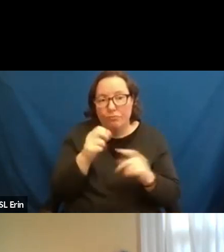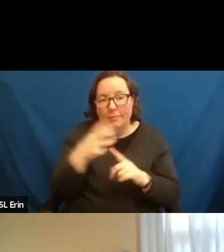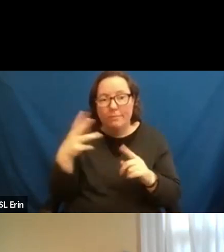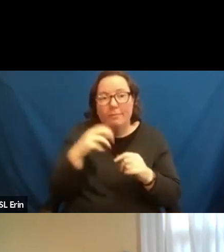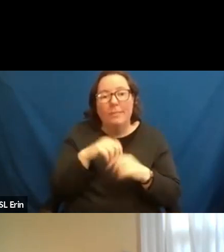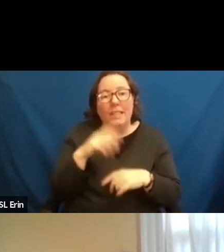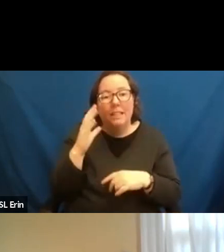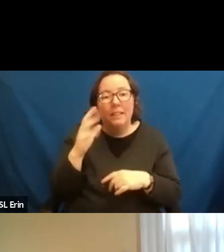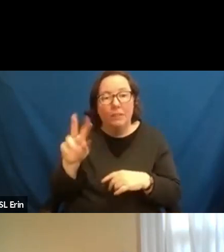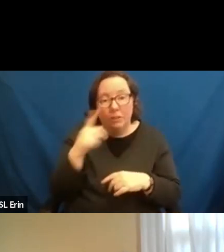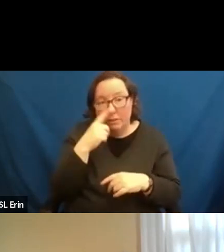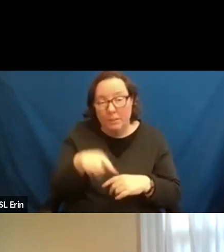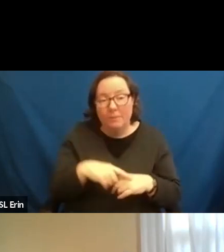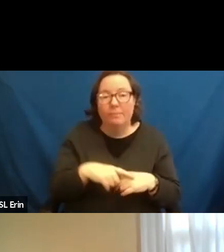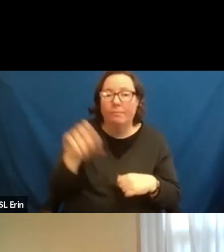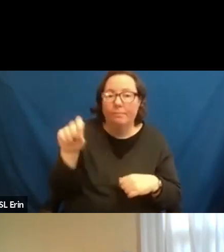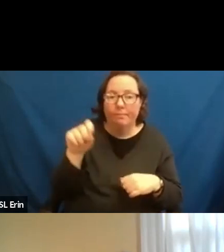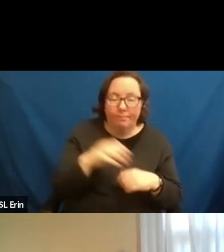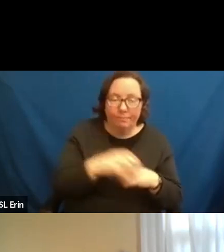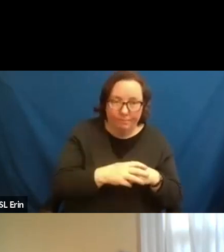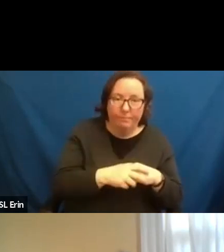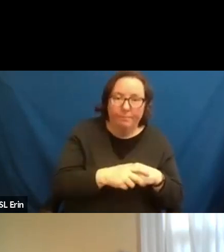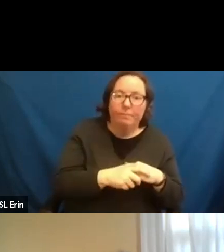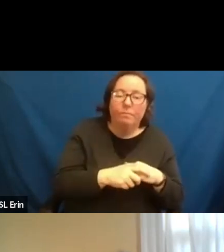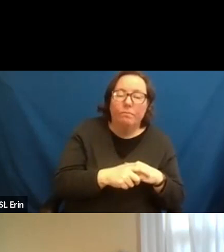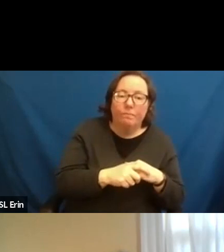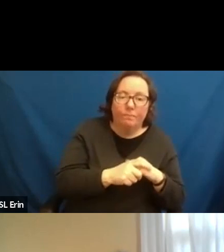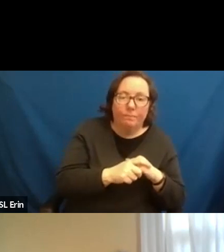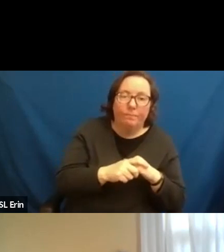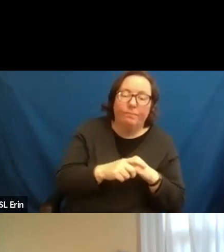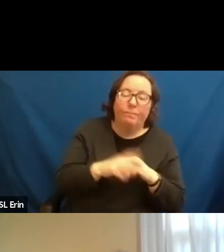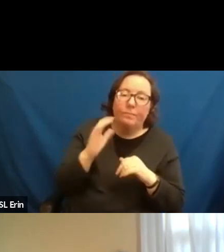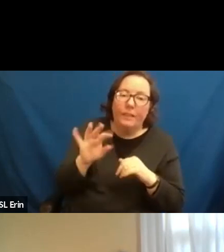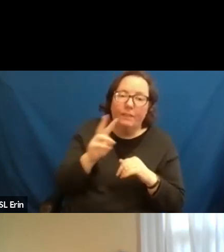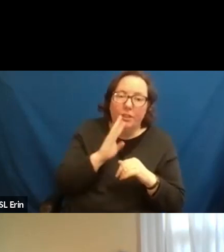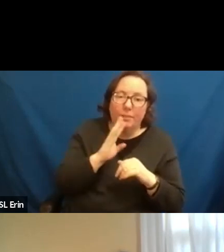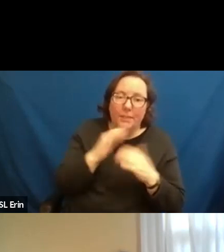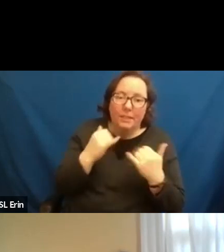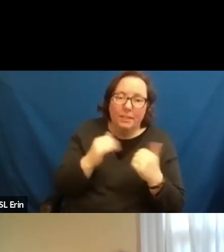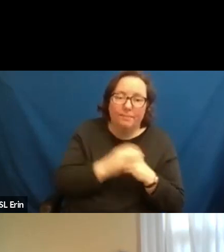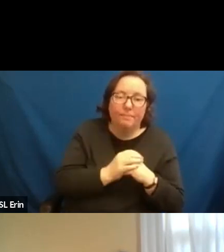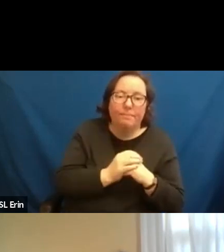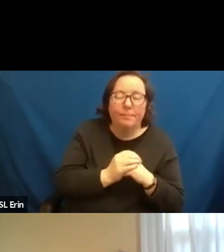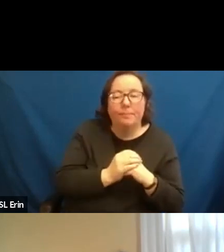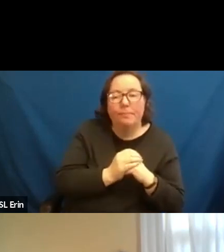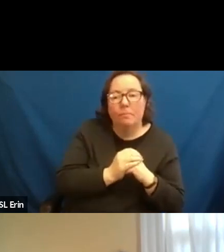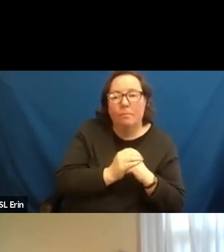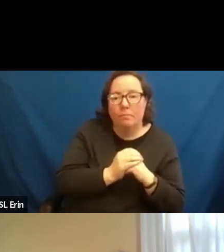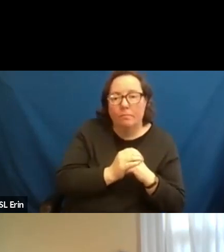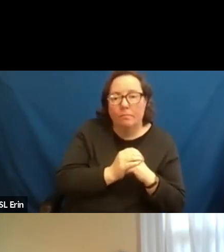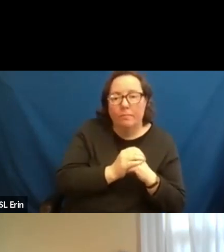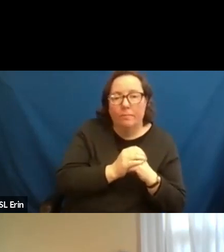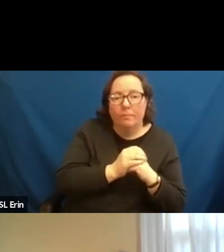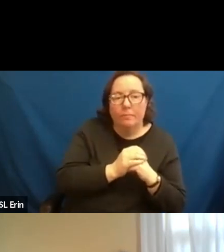please? Yes. Hi, good afternoon. My name is Lidiana and I'll be your Cape Verdean Creole interpreter. Alô, sim, boa tarde. Eu sou o intérprete de Cabo